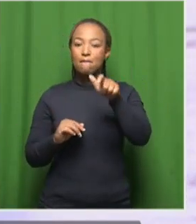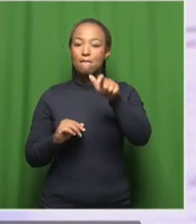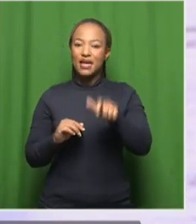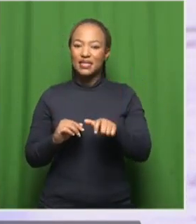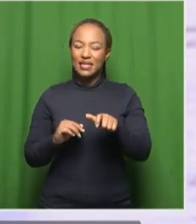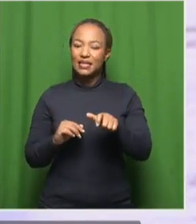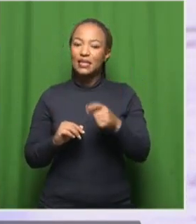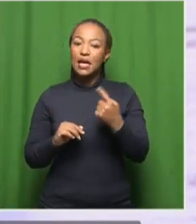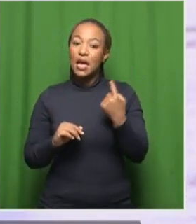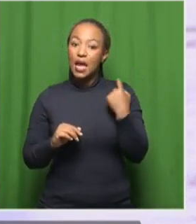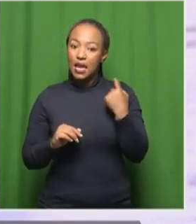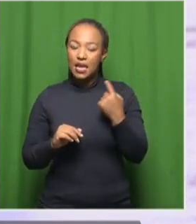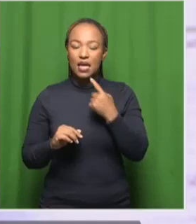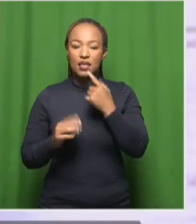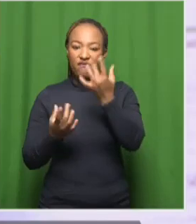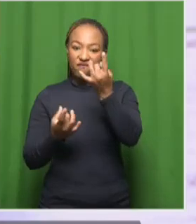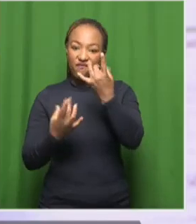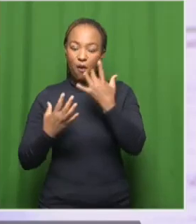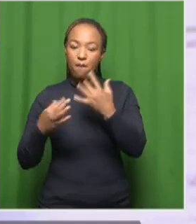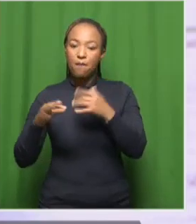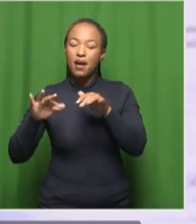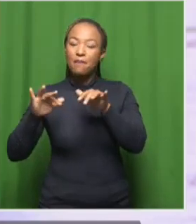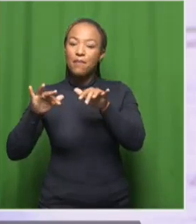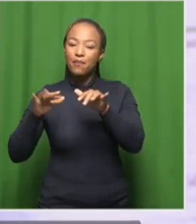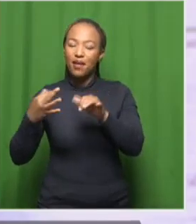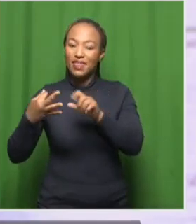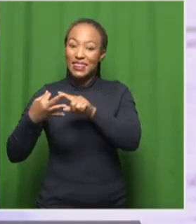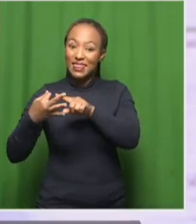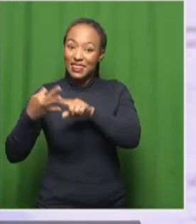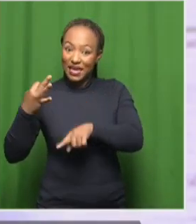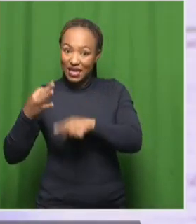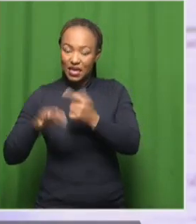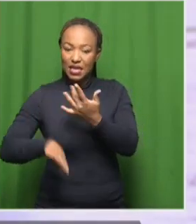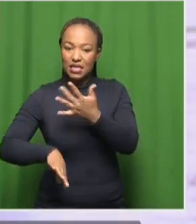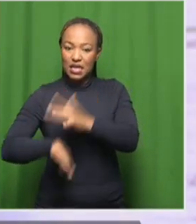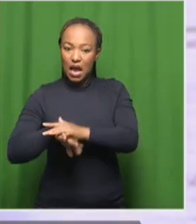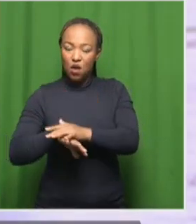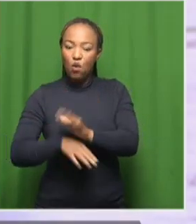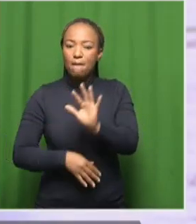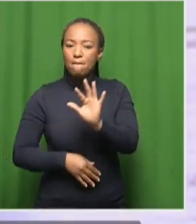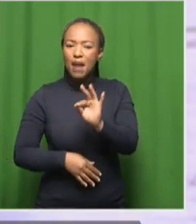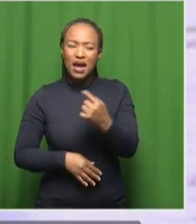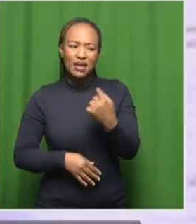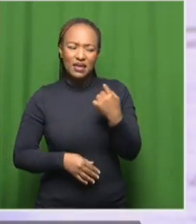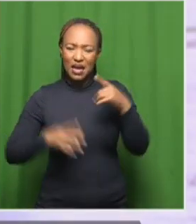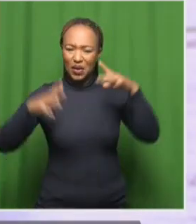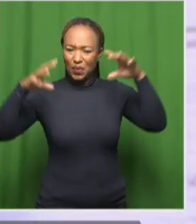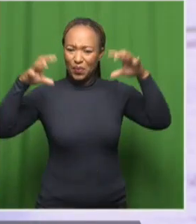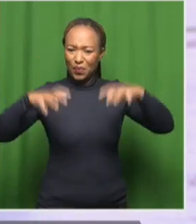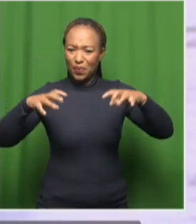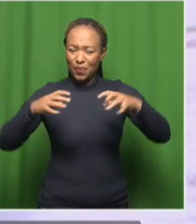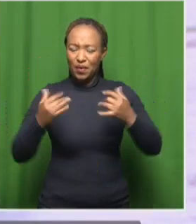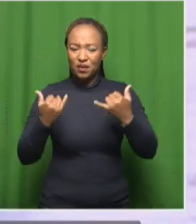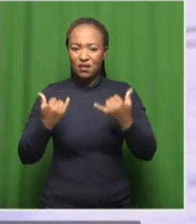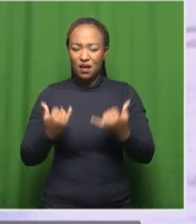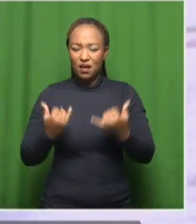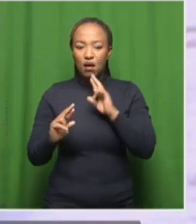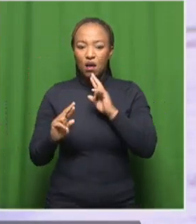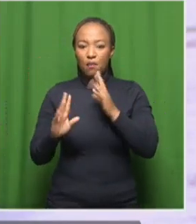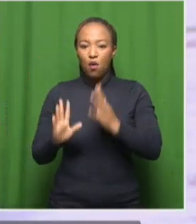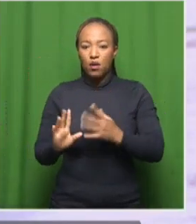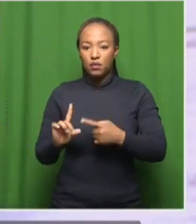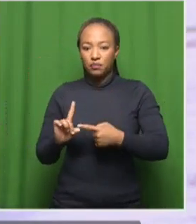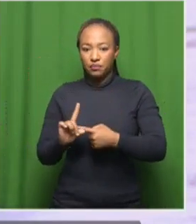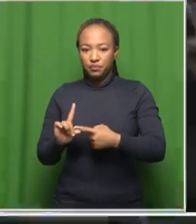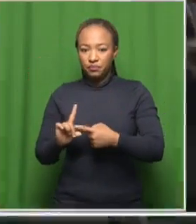earlier, 3 people have died as a result of the floods that hit the metro on Monday night. So for an update, let's cross to our reporter who's on the ground there